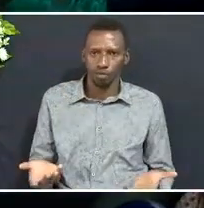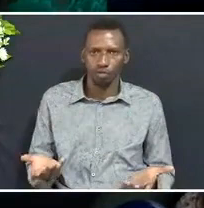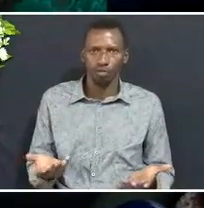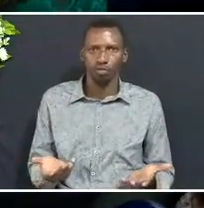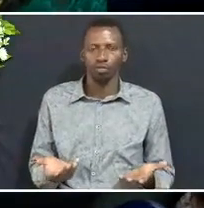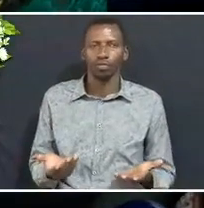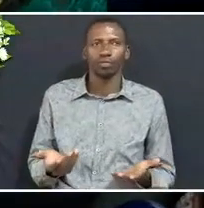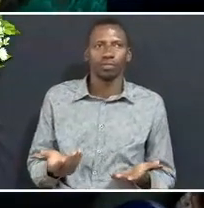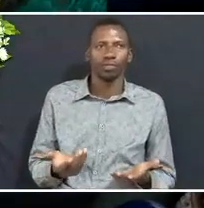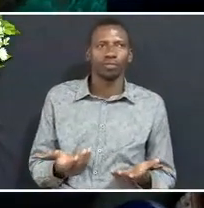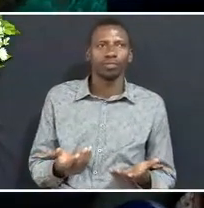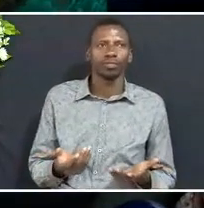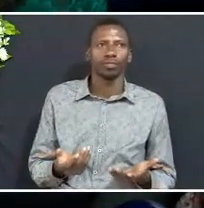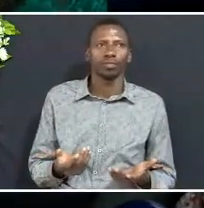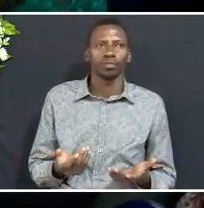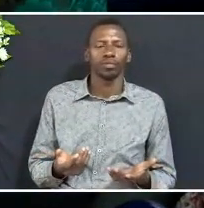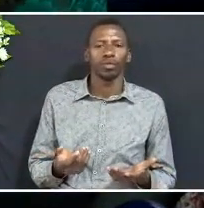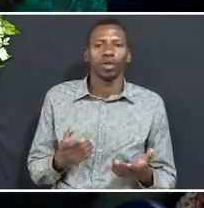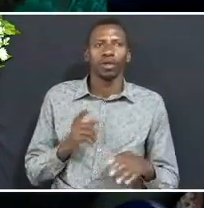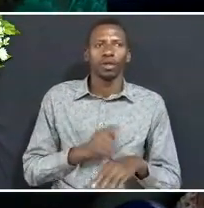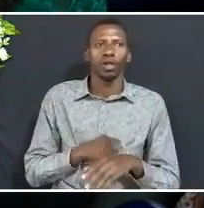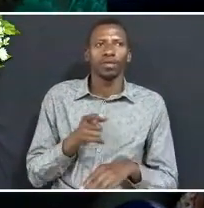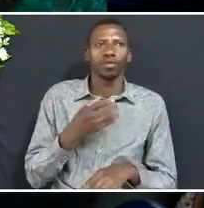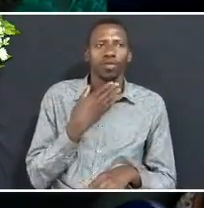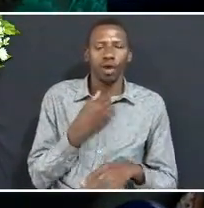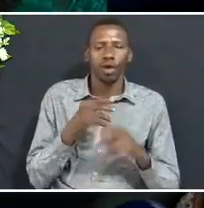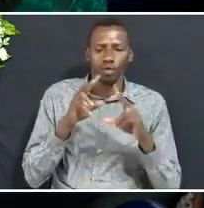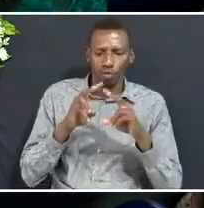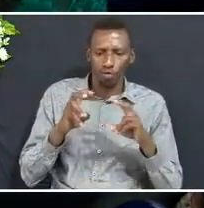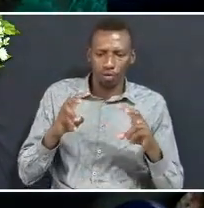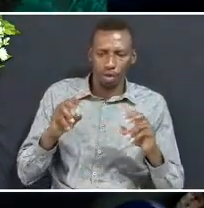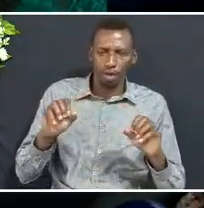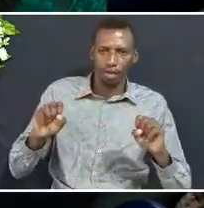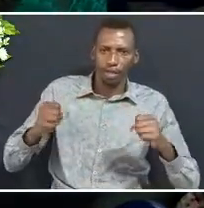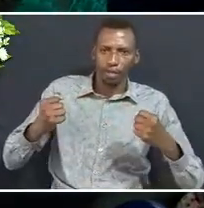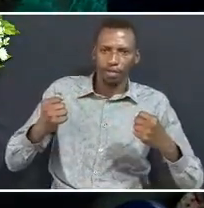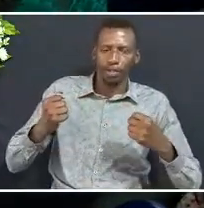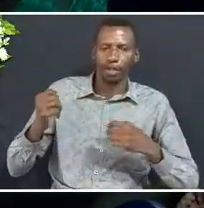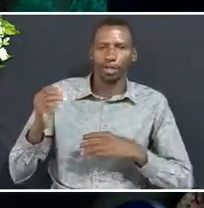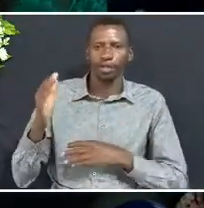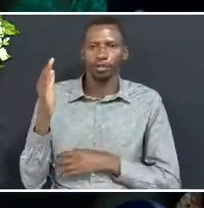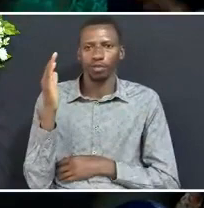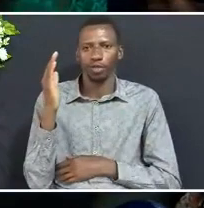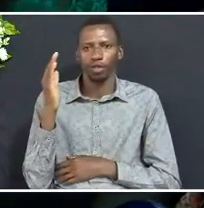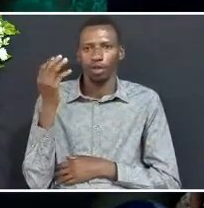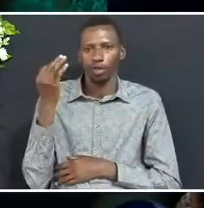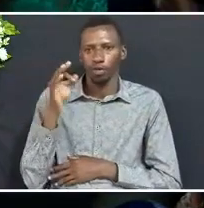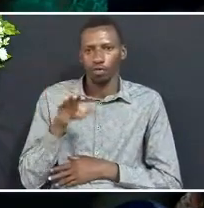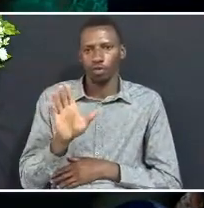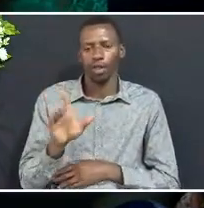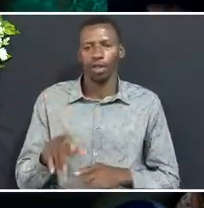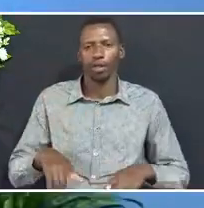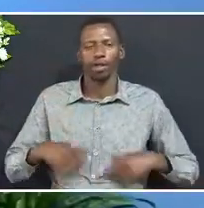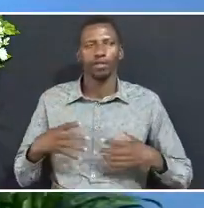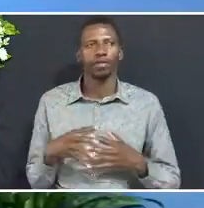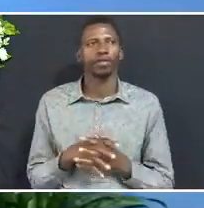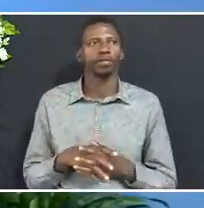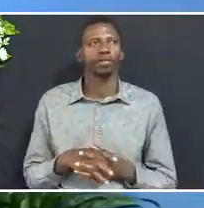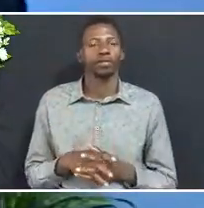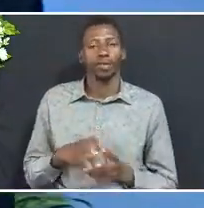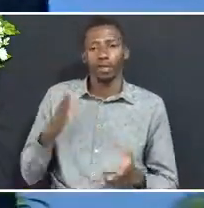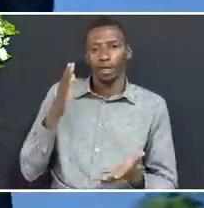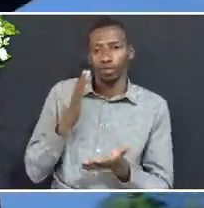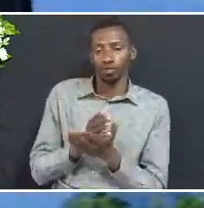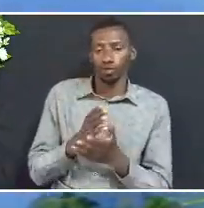of seeking safety and security of your life? The real